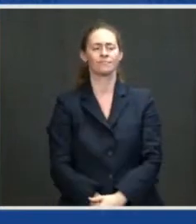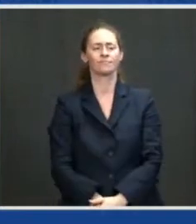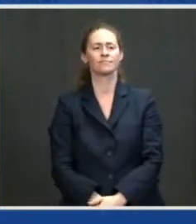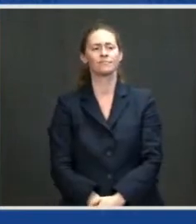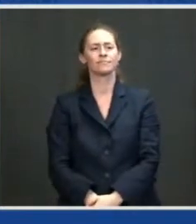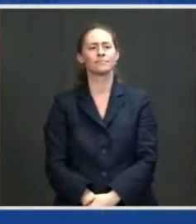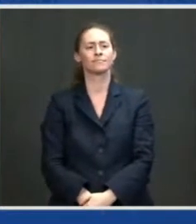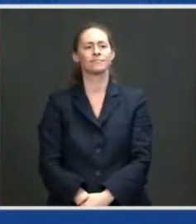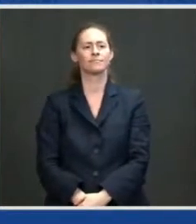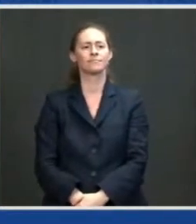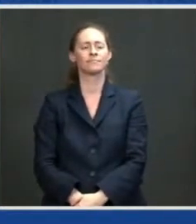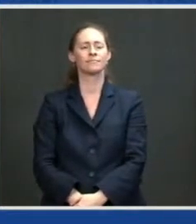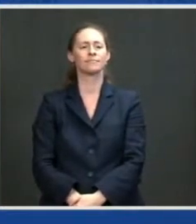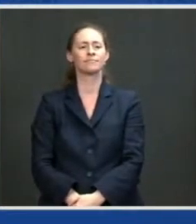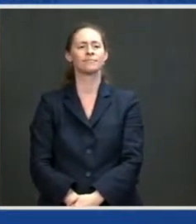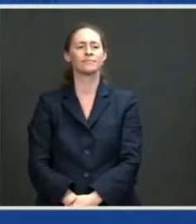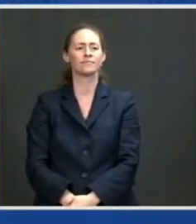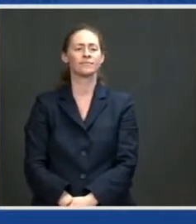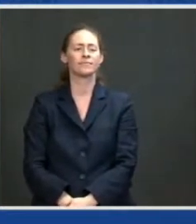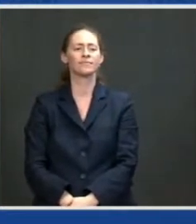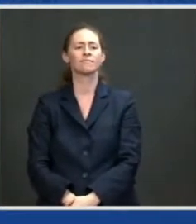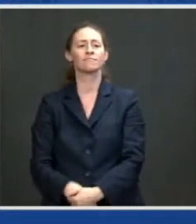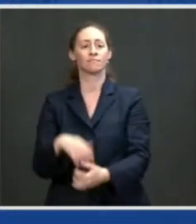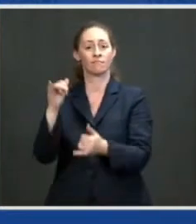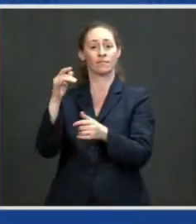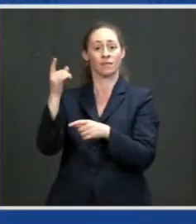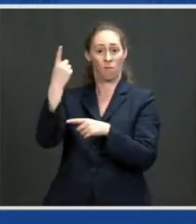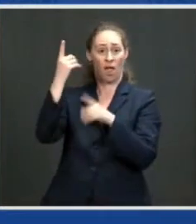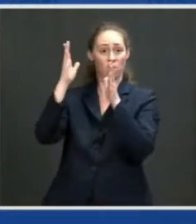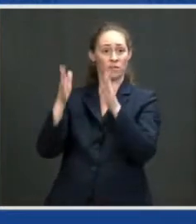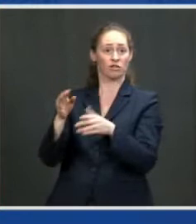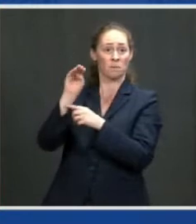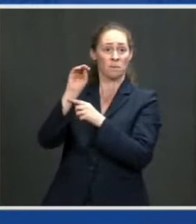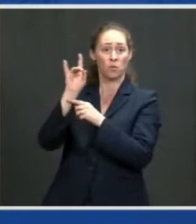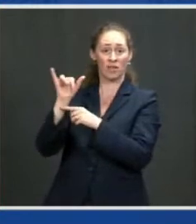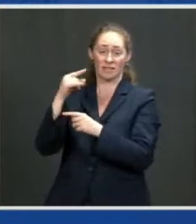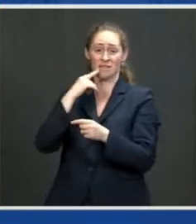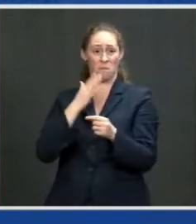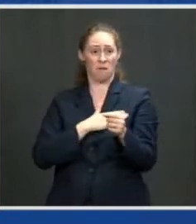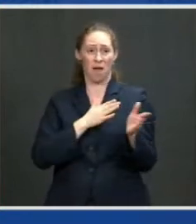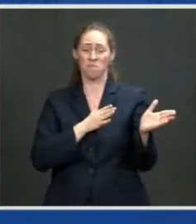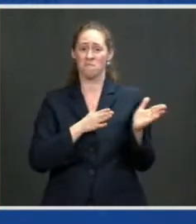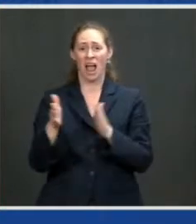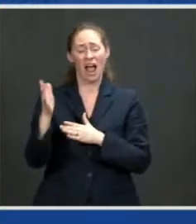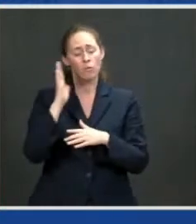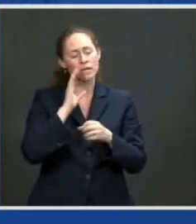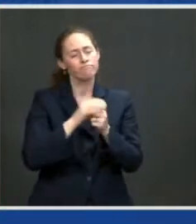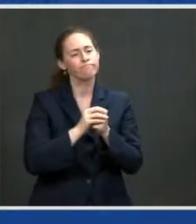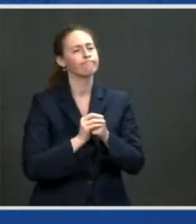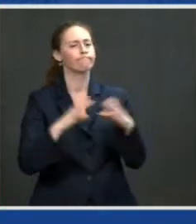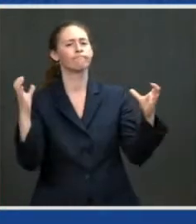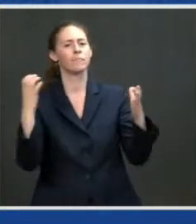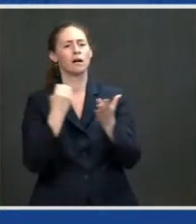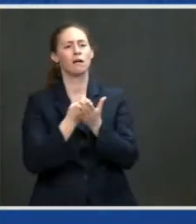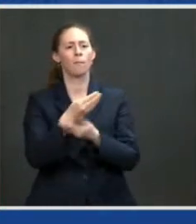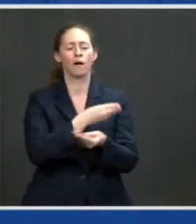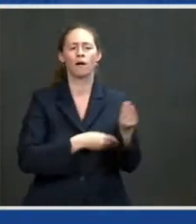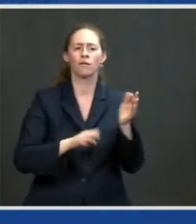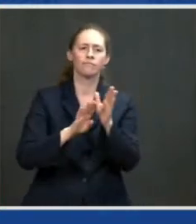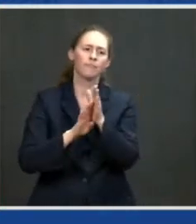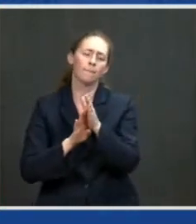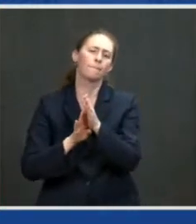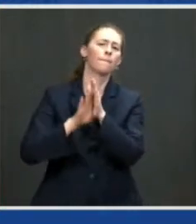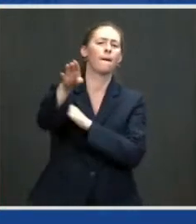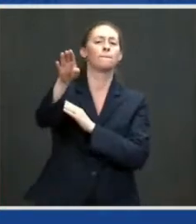Moody's says my plan will increase the size of our economy by $4.5